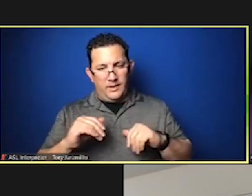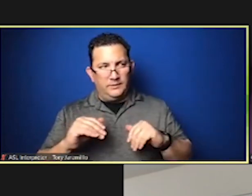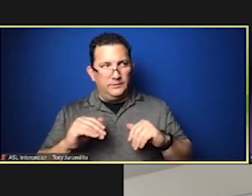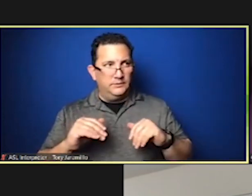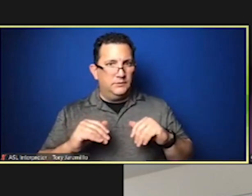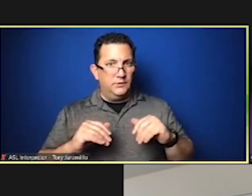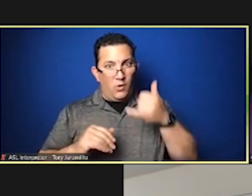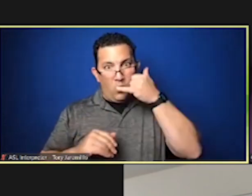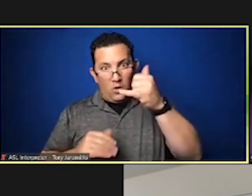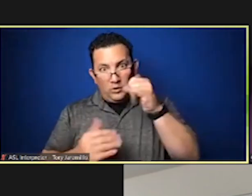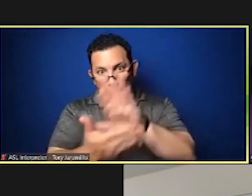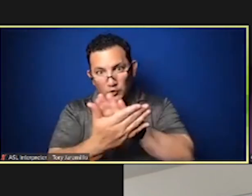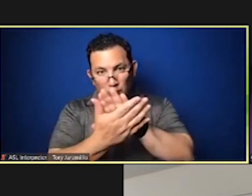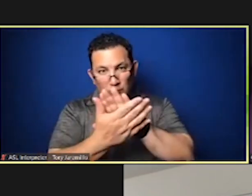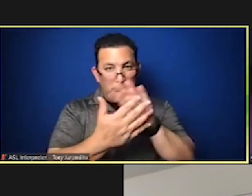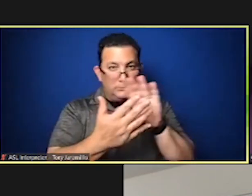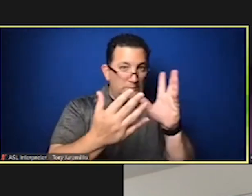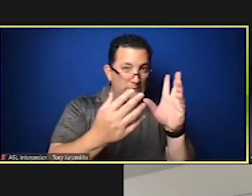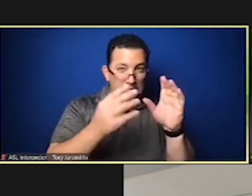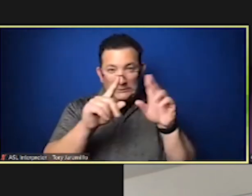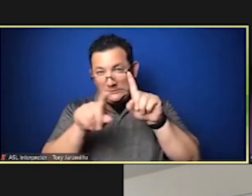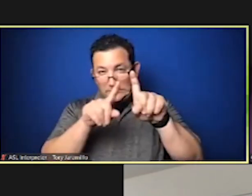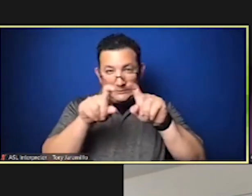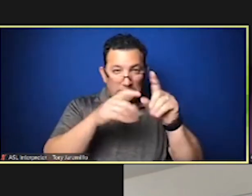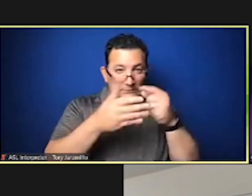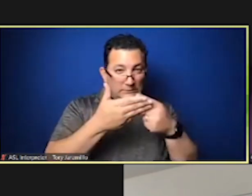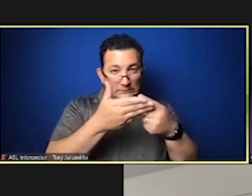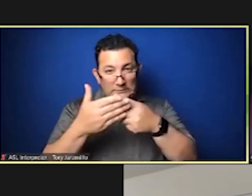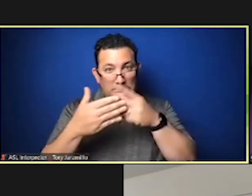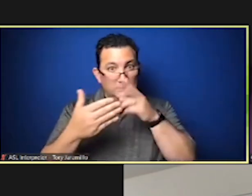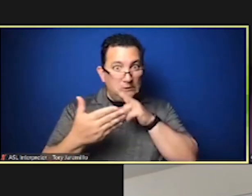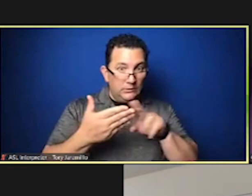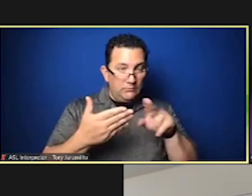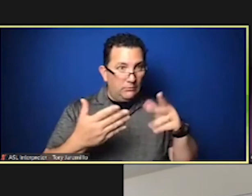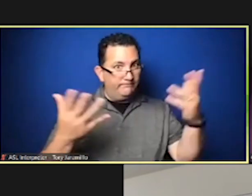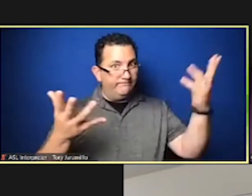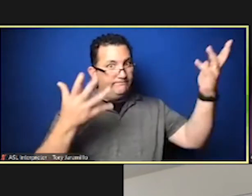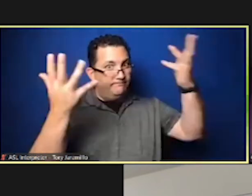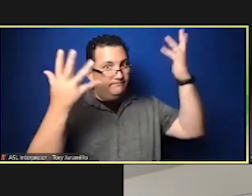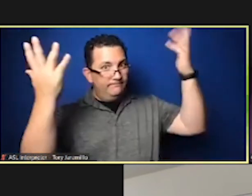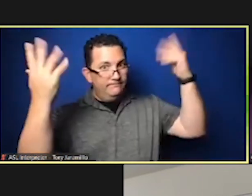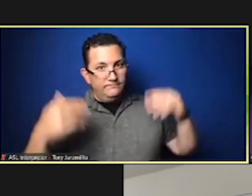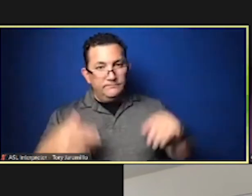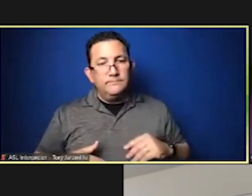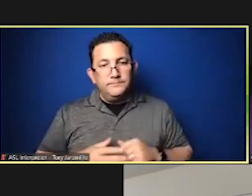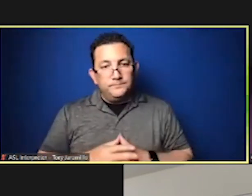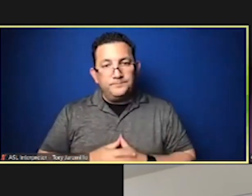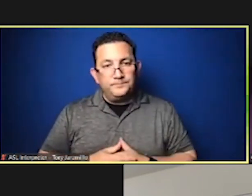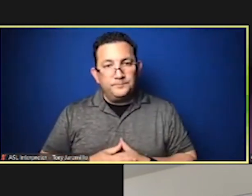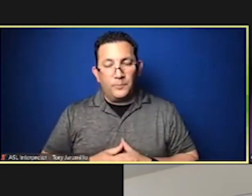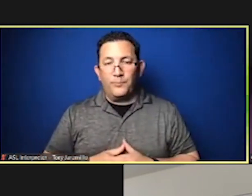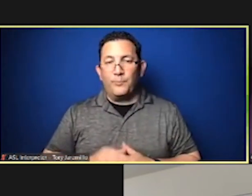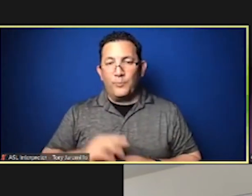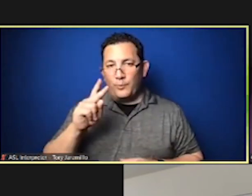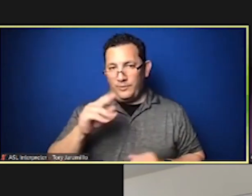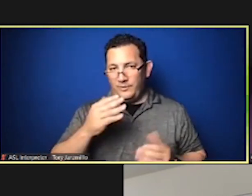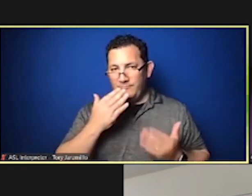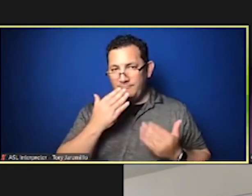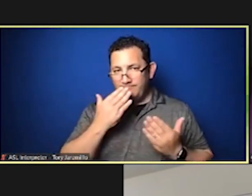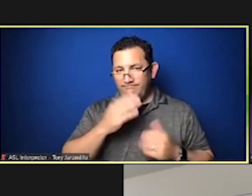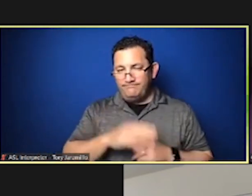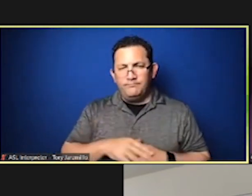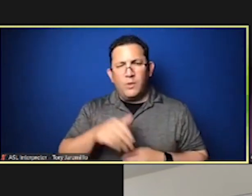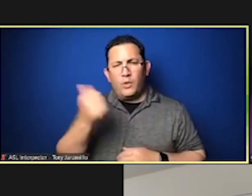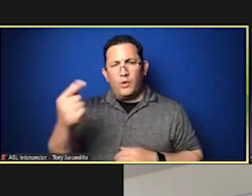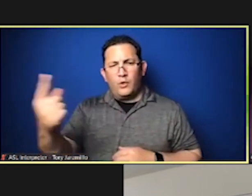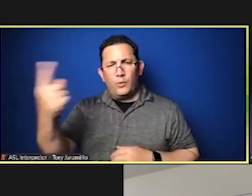calling the school. I mean, and talking to like the secretary or somebody. Great, thank you. We have a question